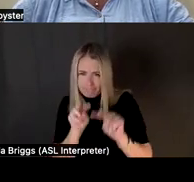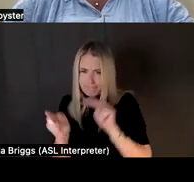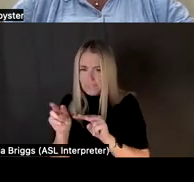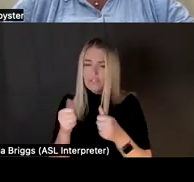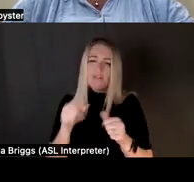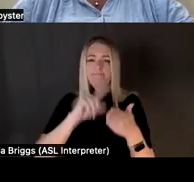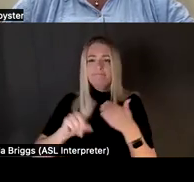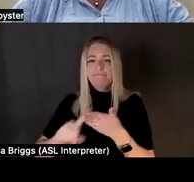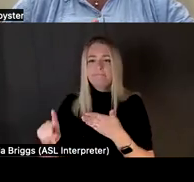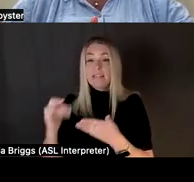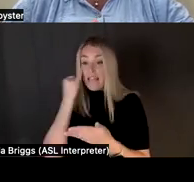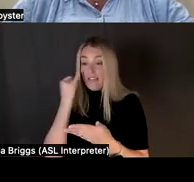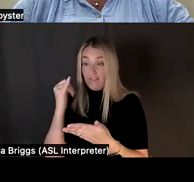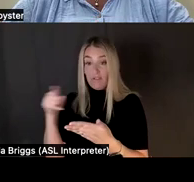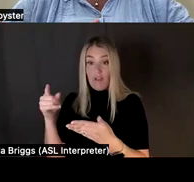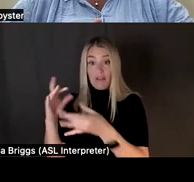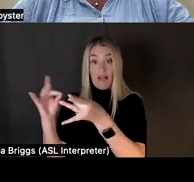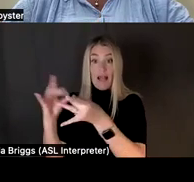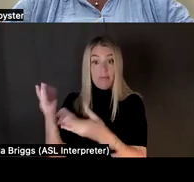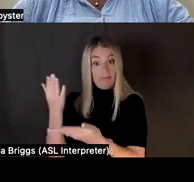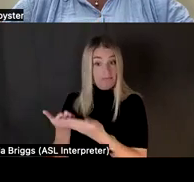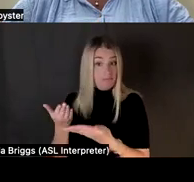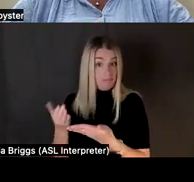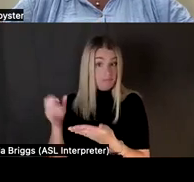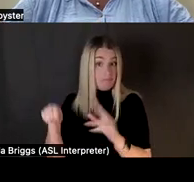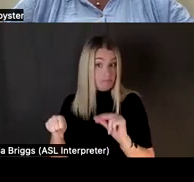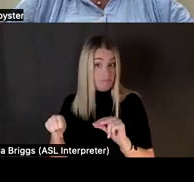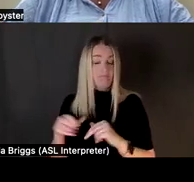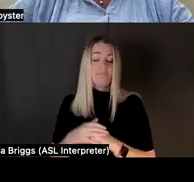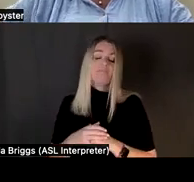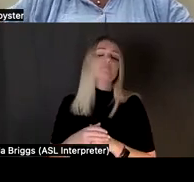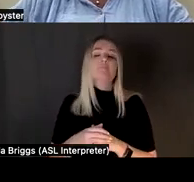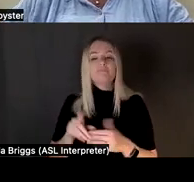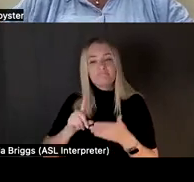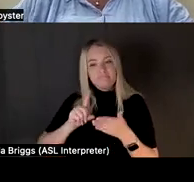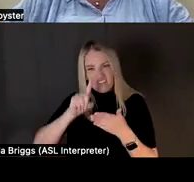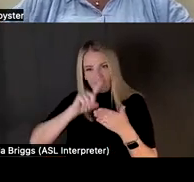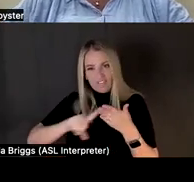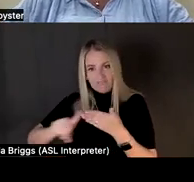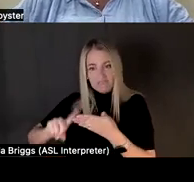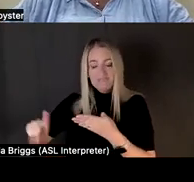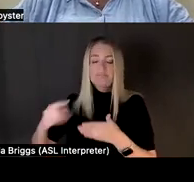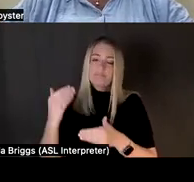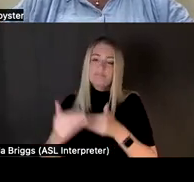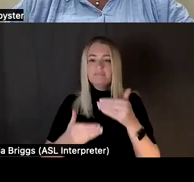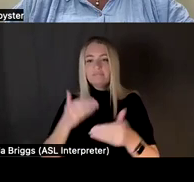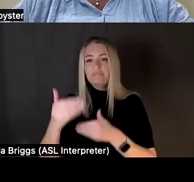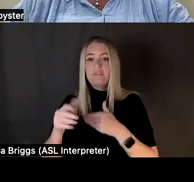investigate the validity of those claims. After the investigation or throughout the investigation, there's the due